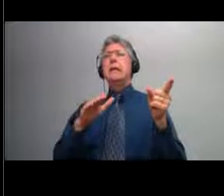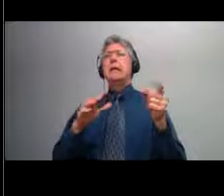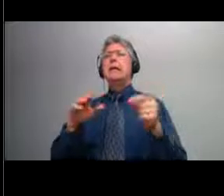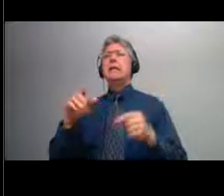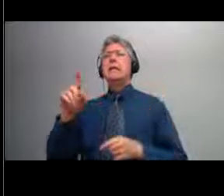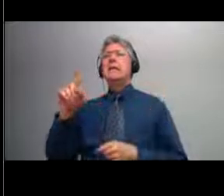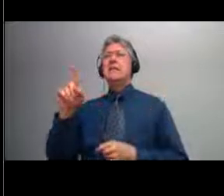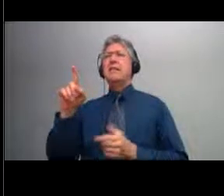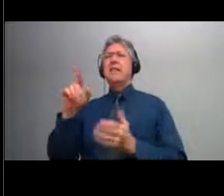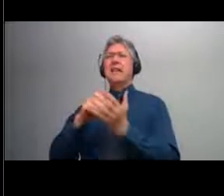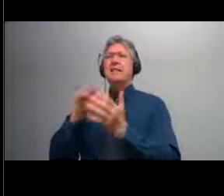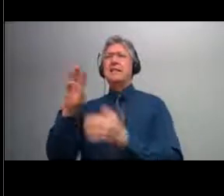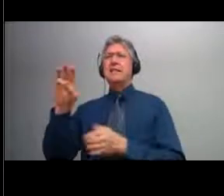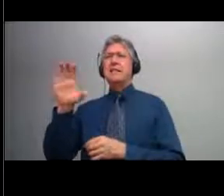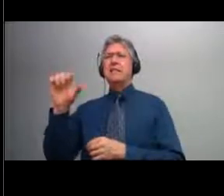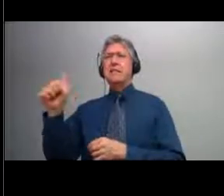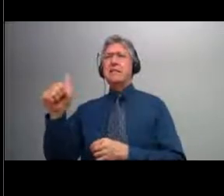1,610 feet of linear